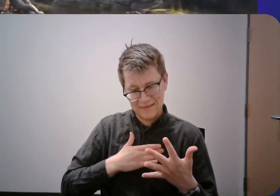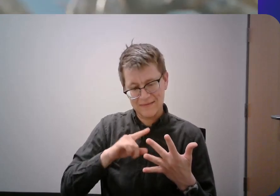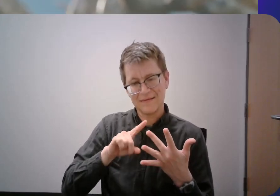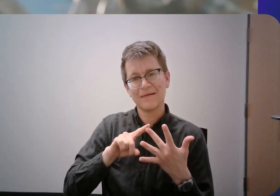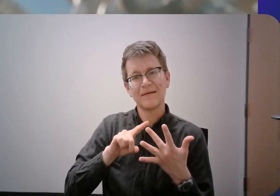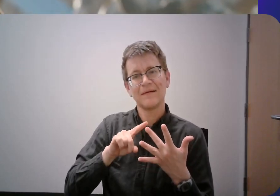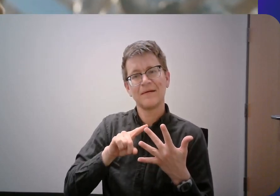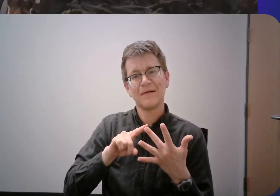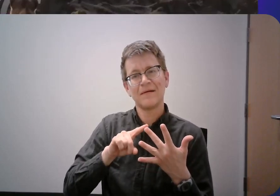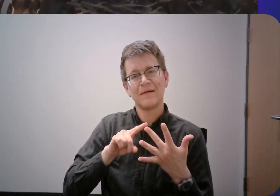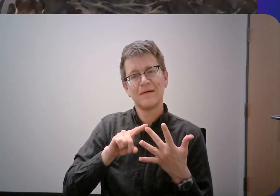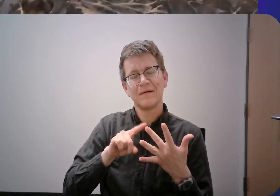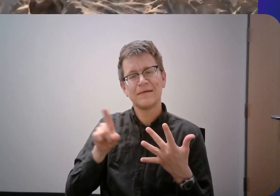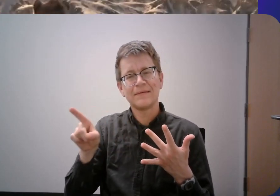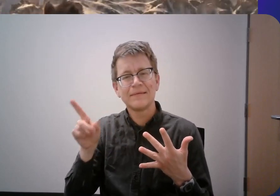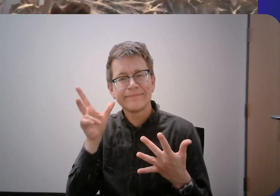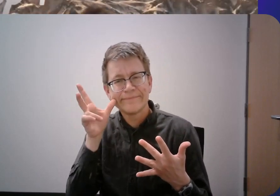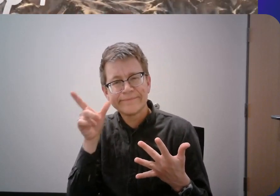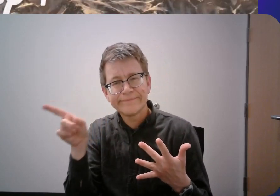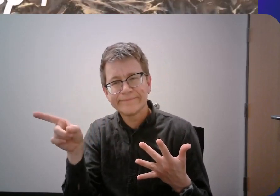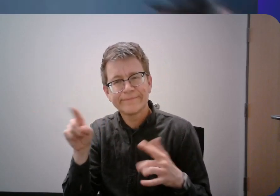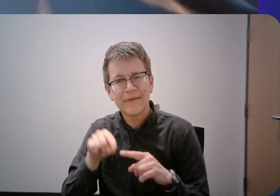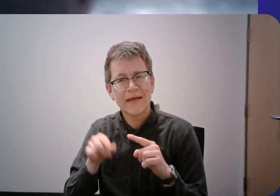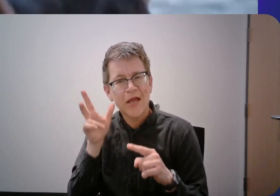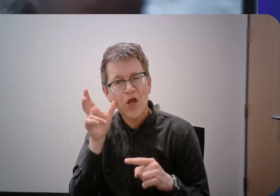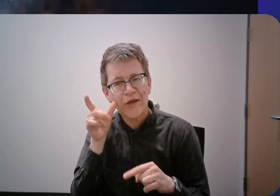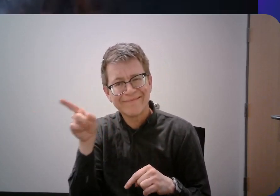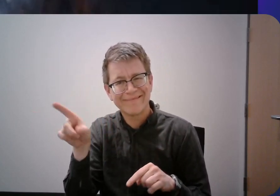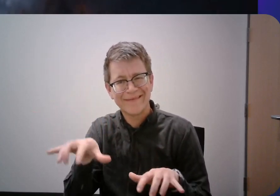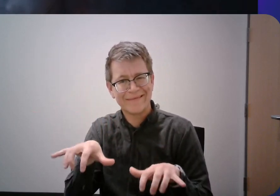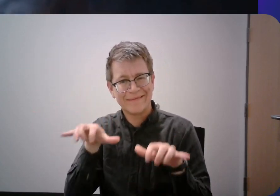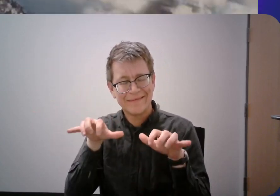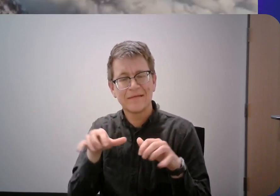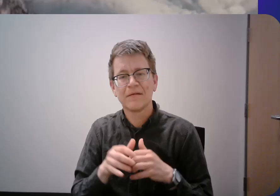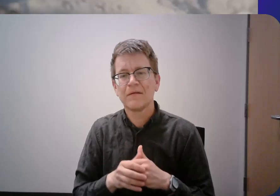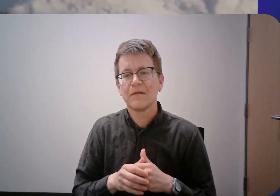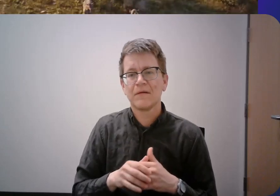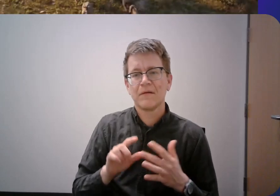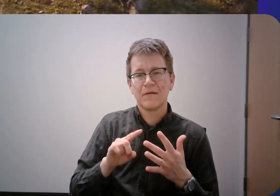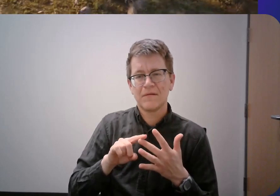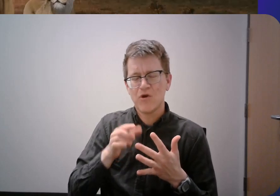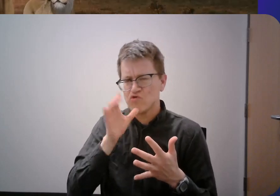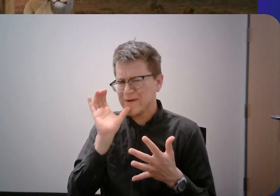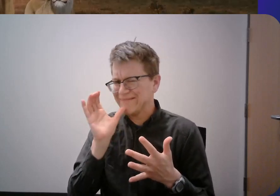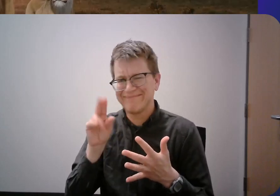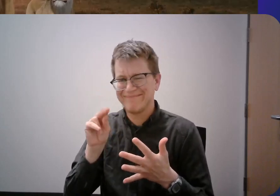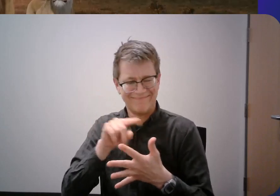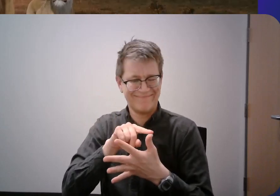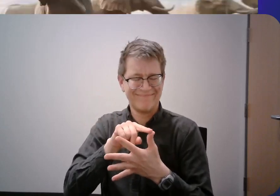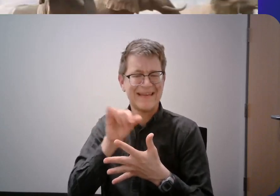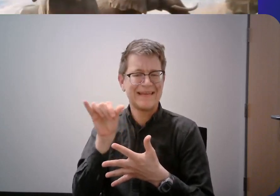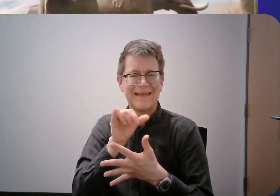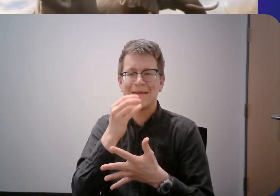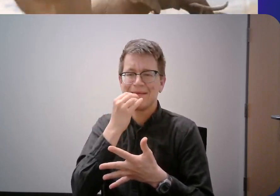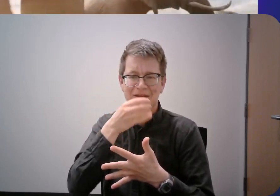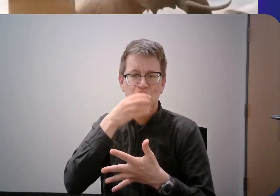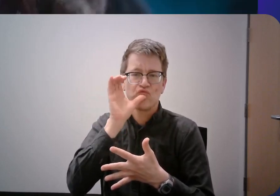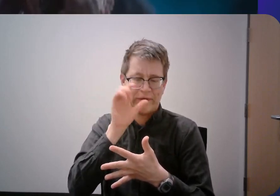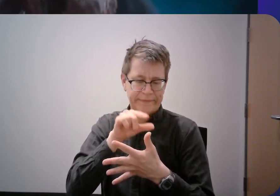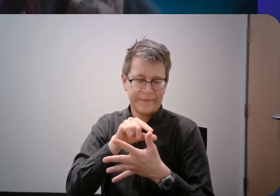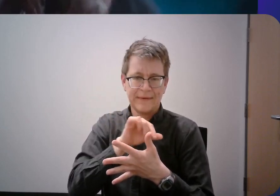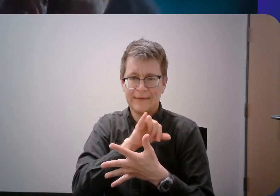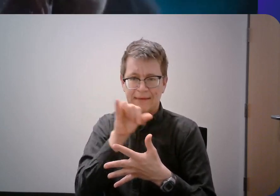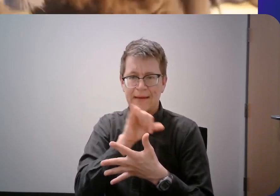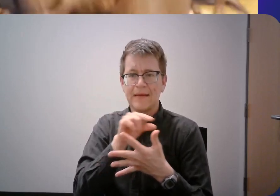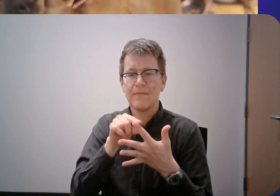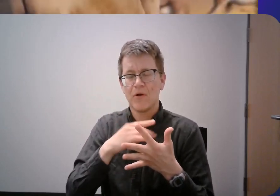Mufasa the Lion King is streaming March 26th on Disney+. This is our moment! Celebrate the circle of life with your family again One